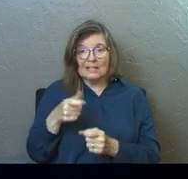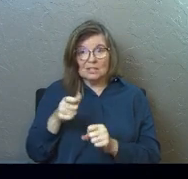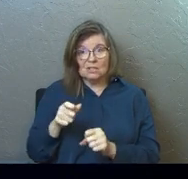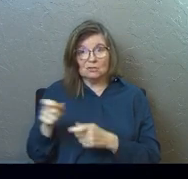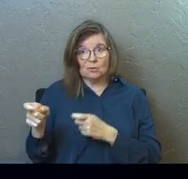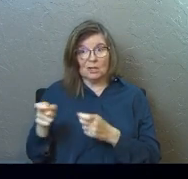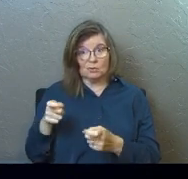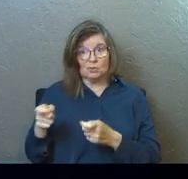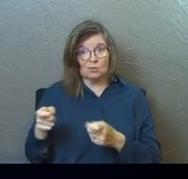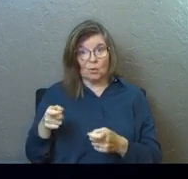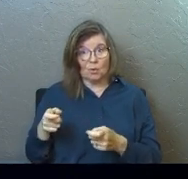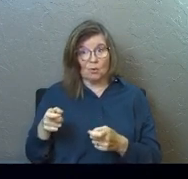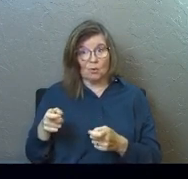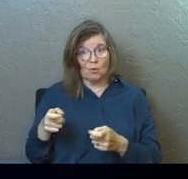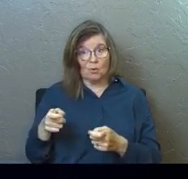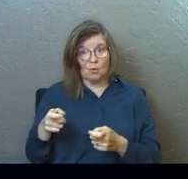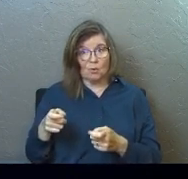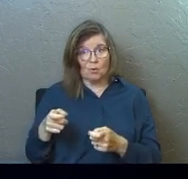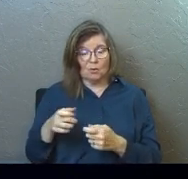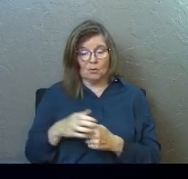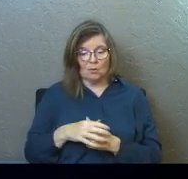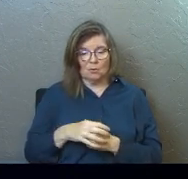he's trying to control.